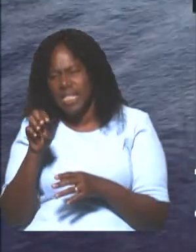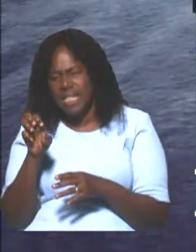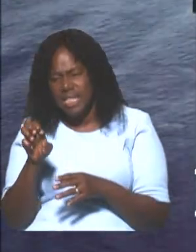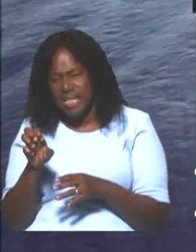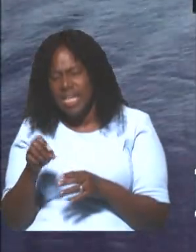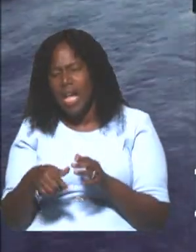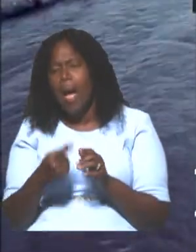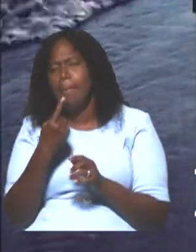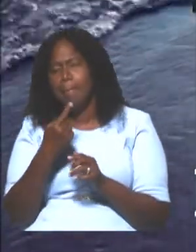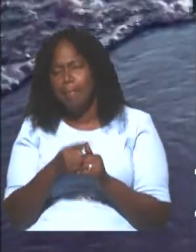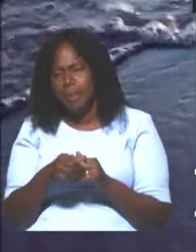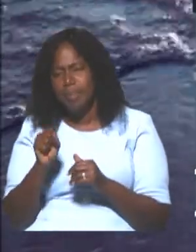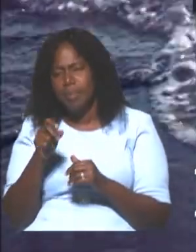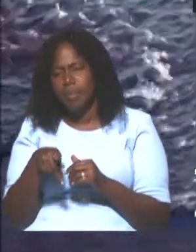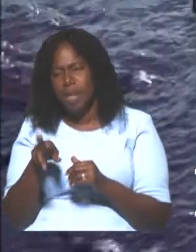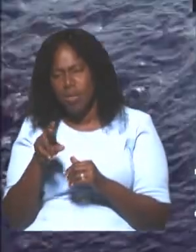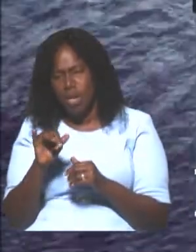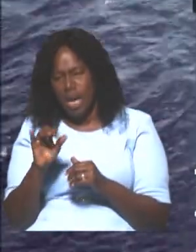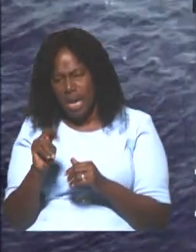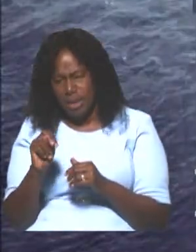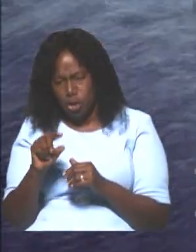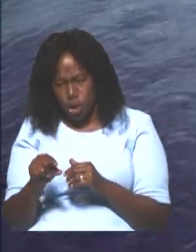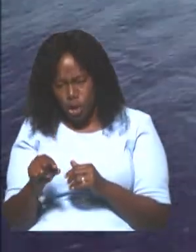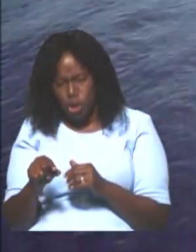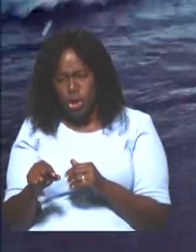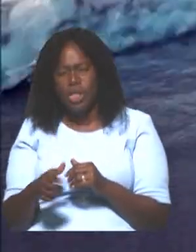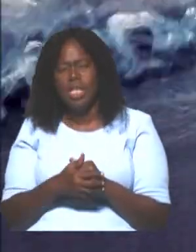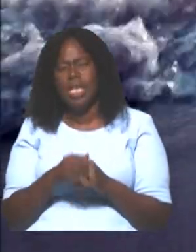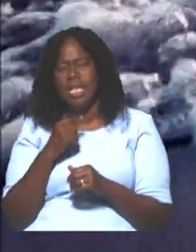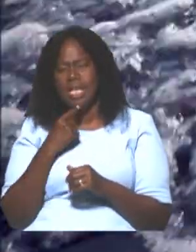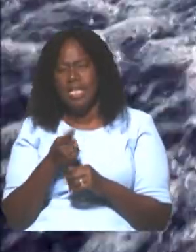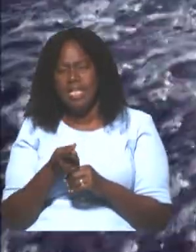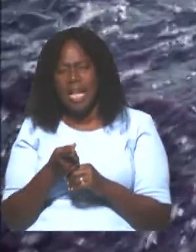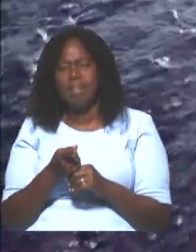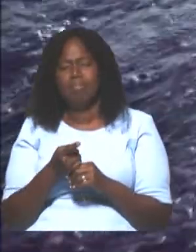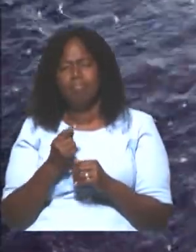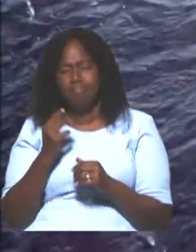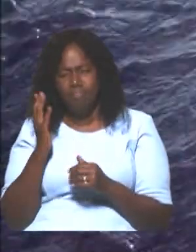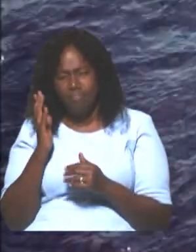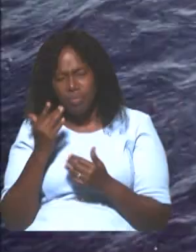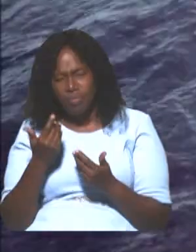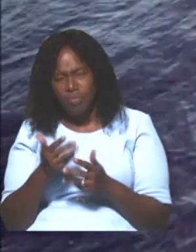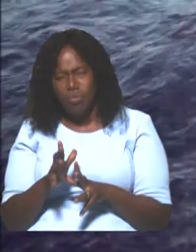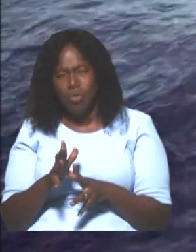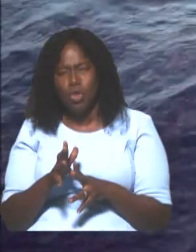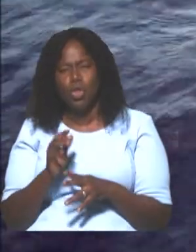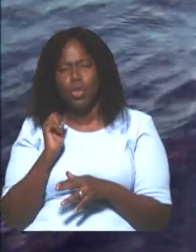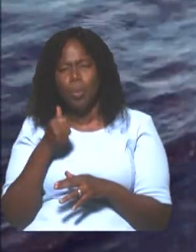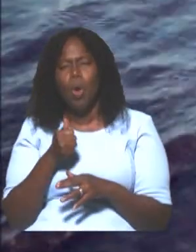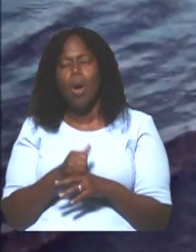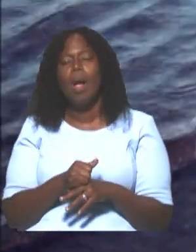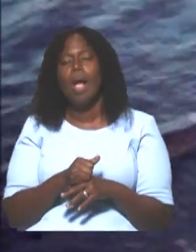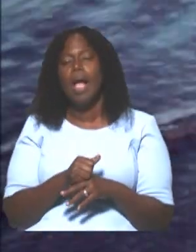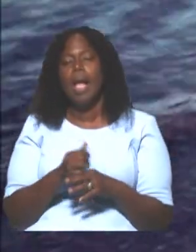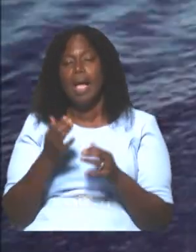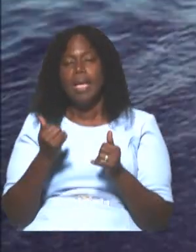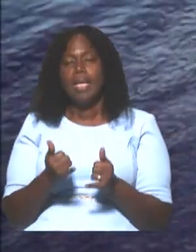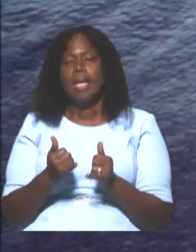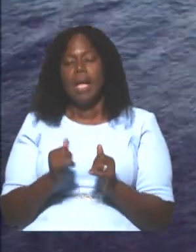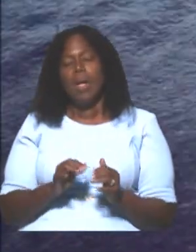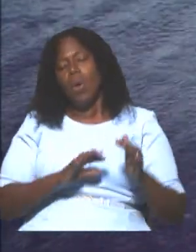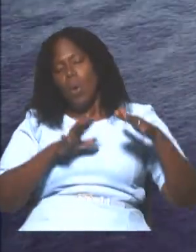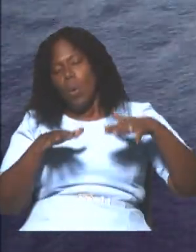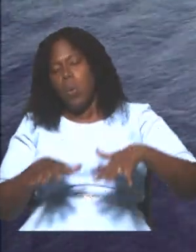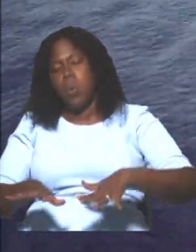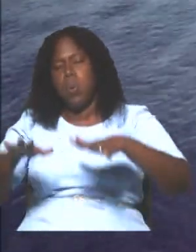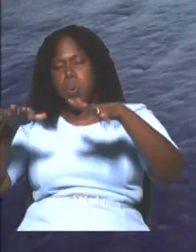during high and low tide times. Now, with that in mind, sea conditions remain moderate, with wave heights up to 2 meters in open waters and below 1